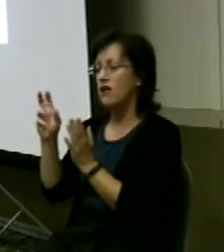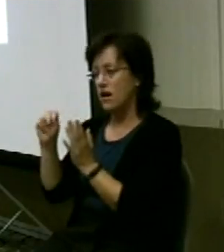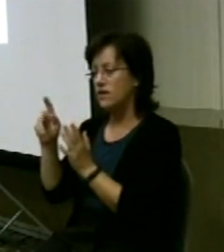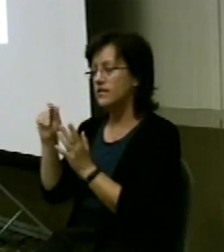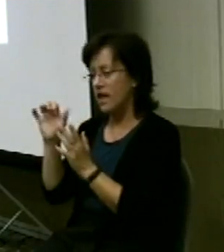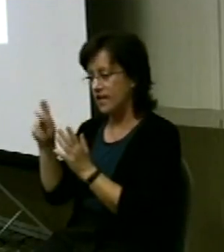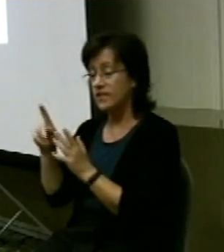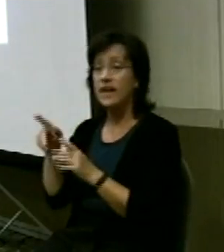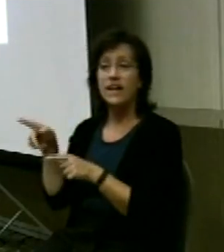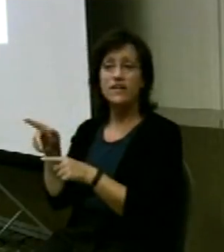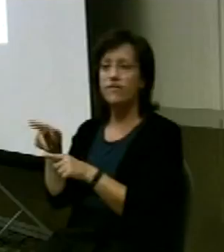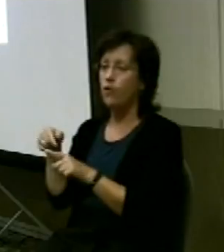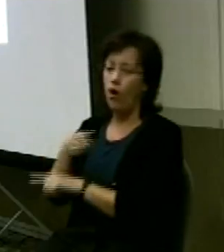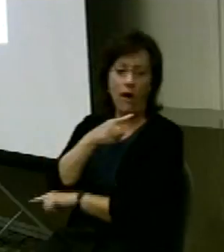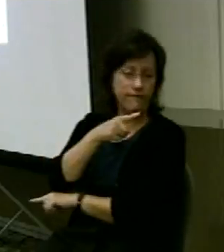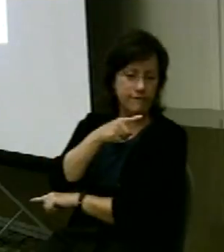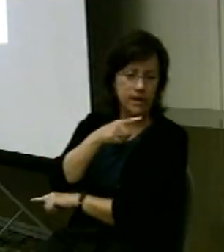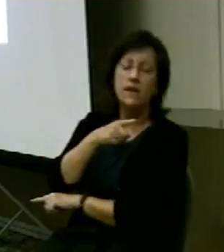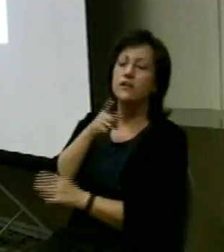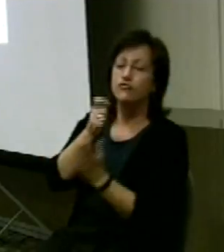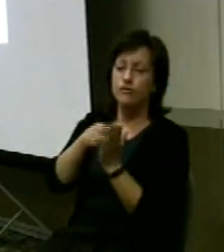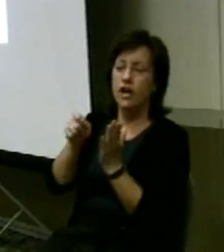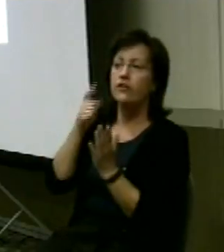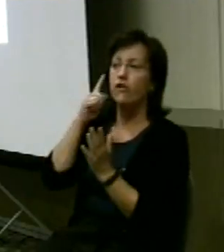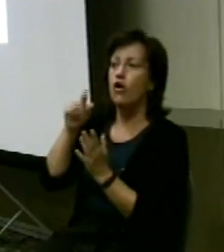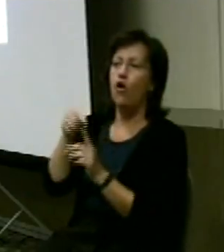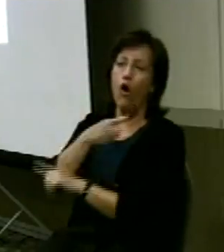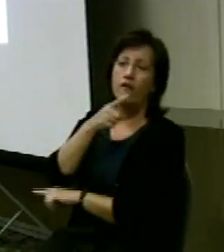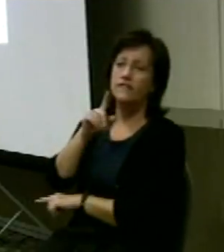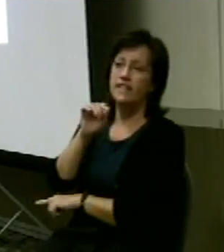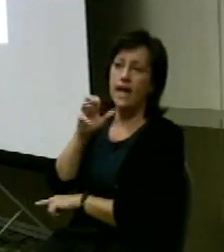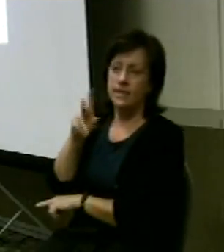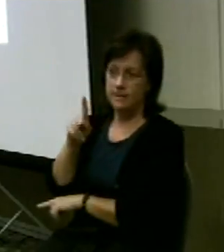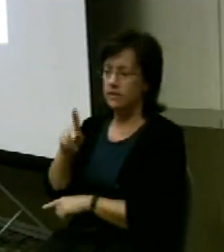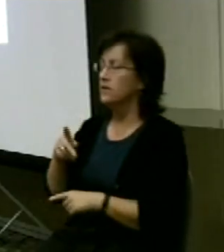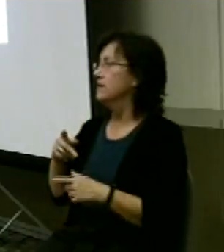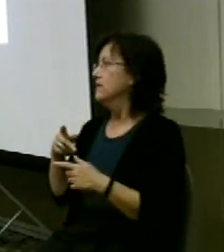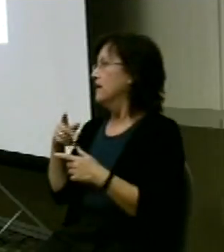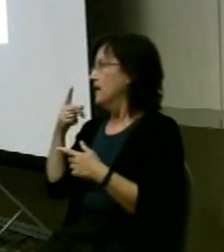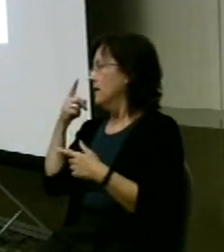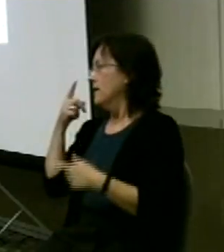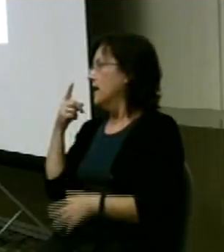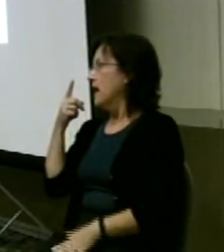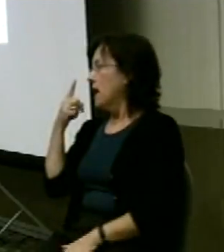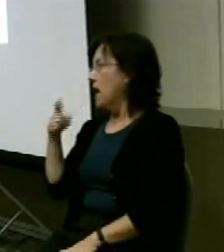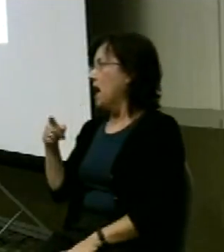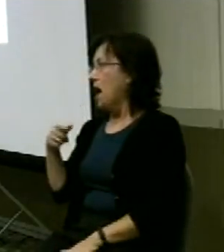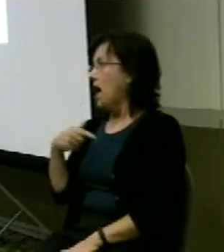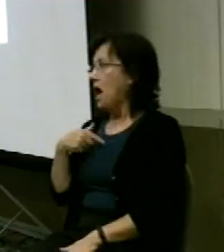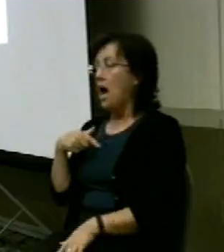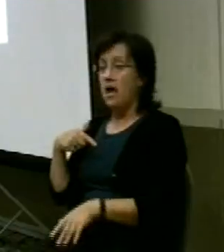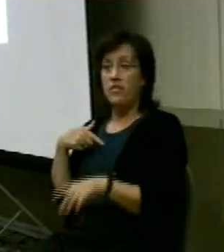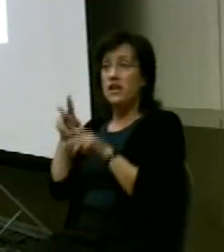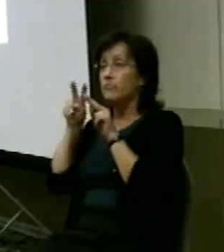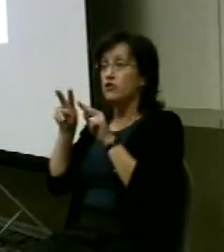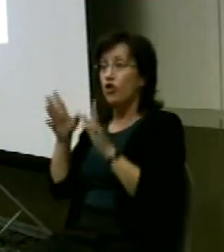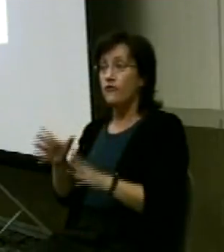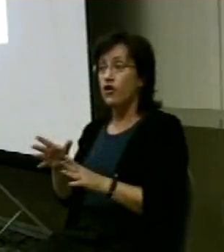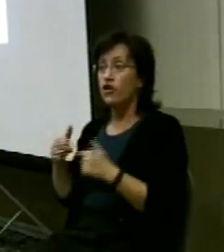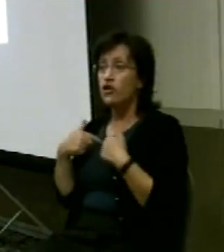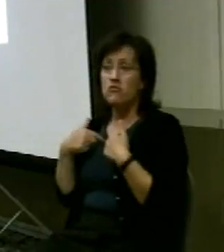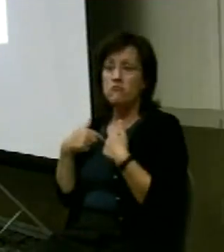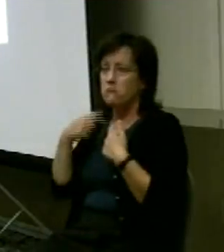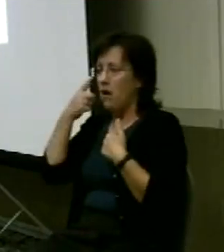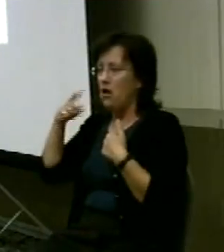she gets a check for off task. Then I don't care, myself as the observer, not myself as the teacher, what Sarah does for the rest of